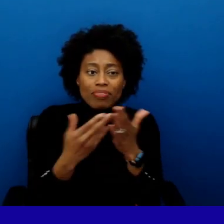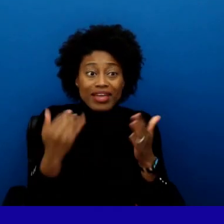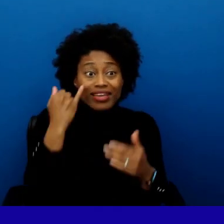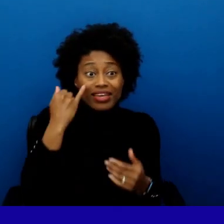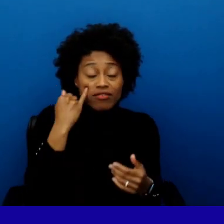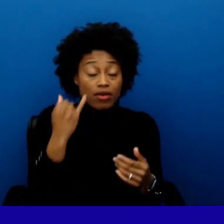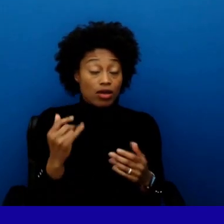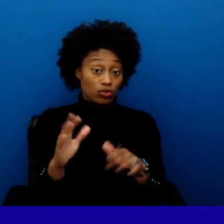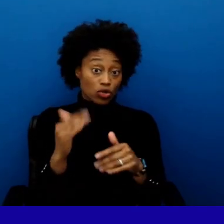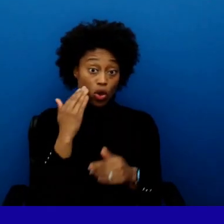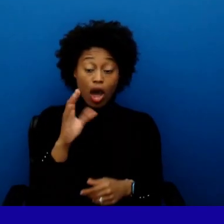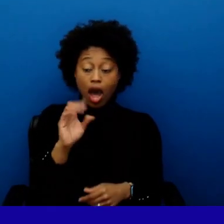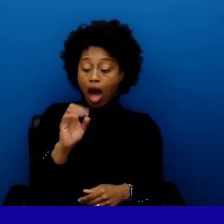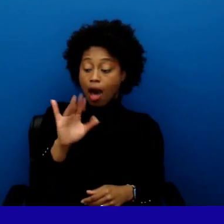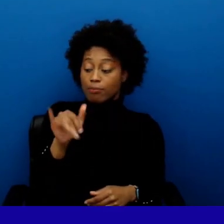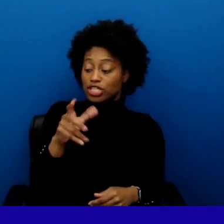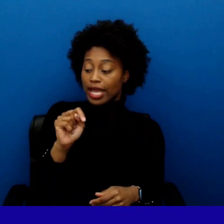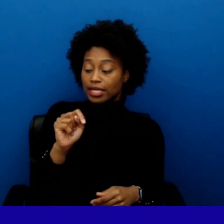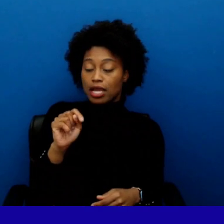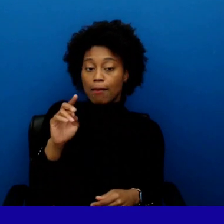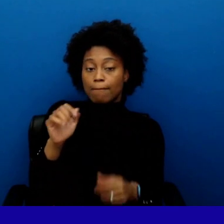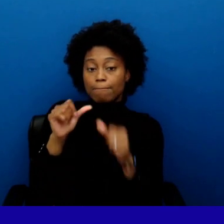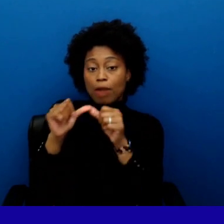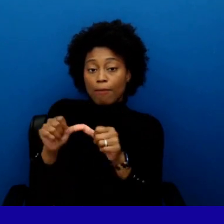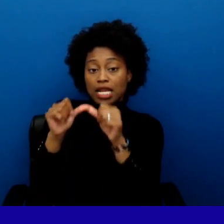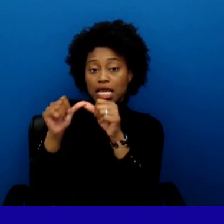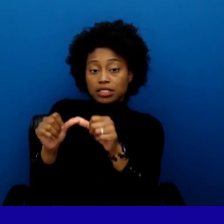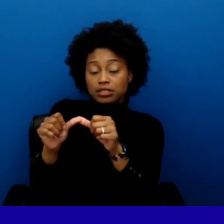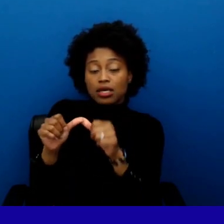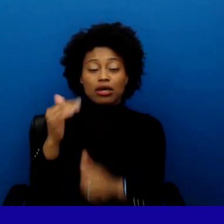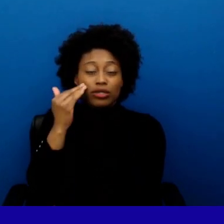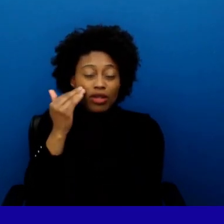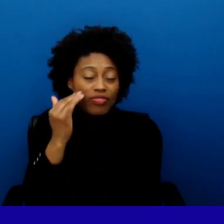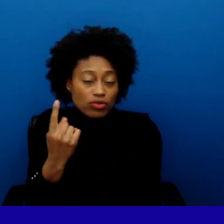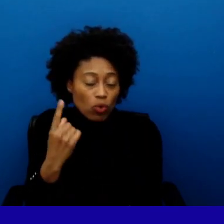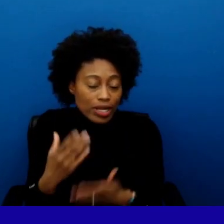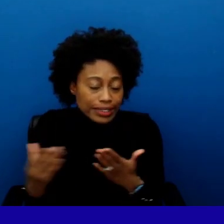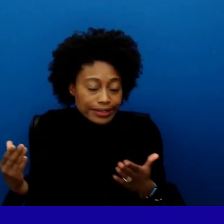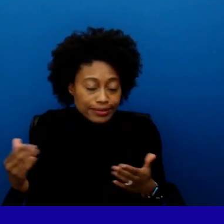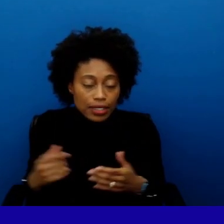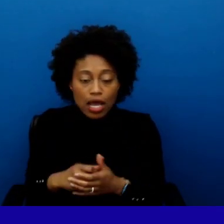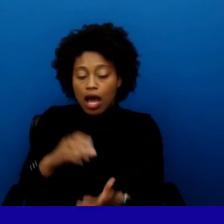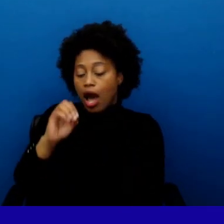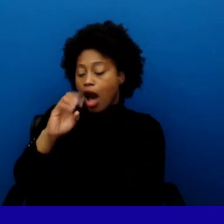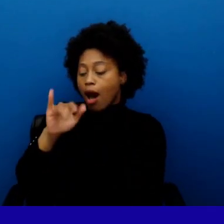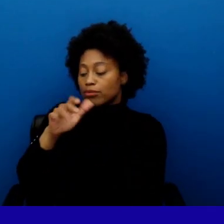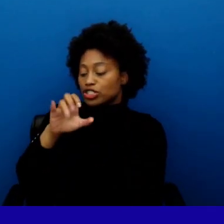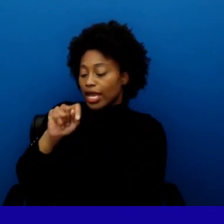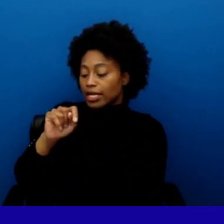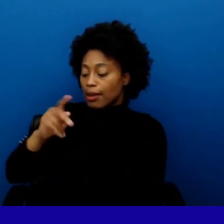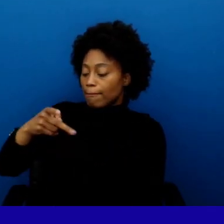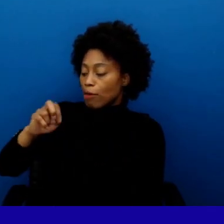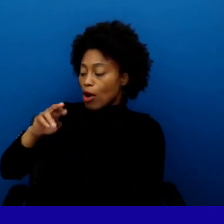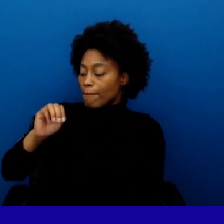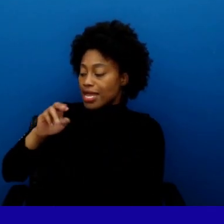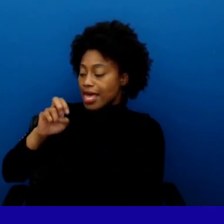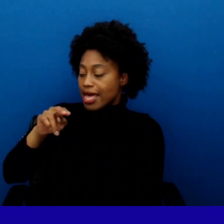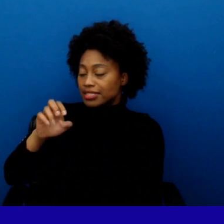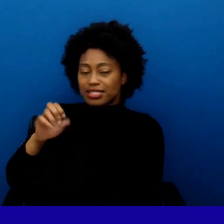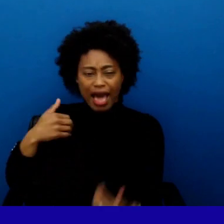like object permanence is an issue. I have tips to deal with if object permanence is an